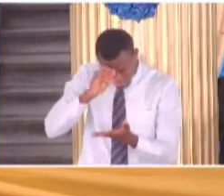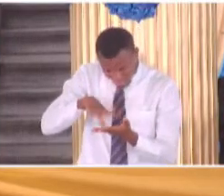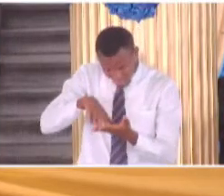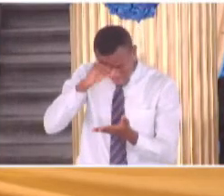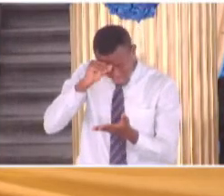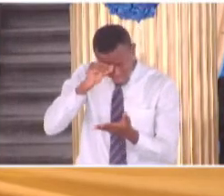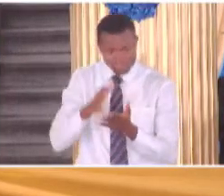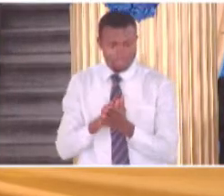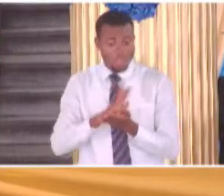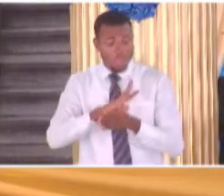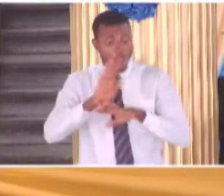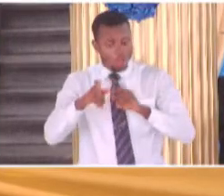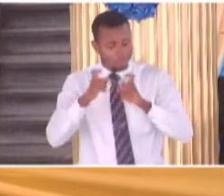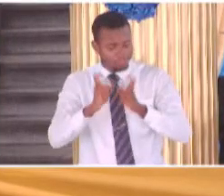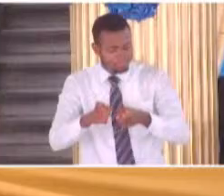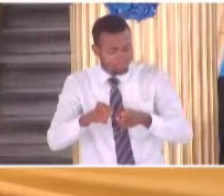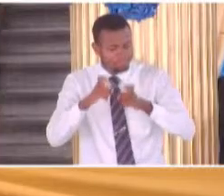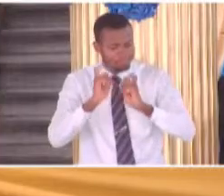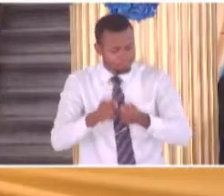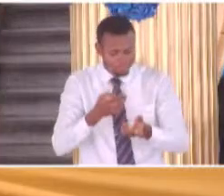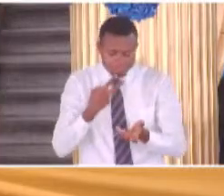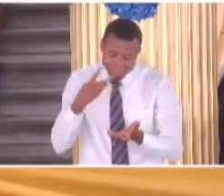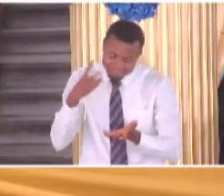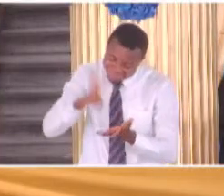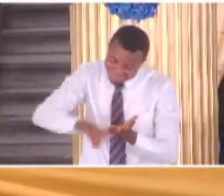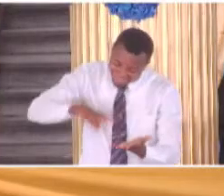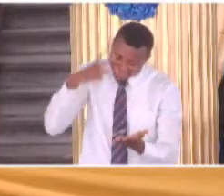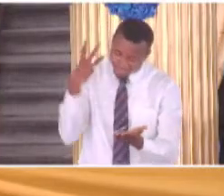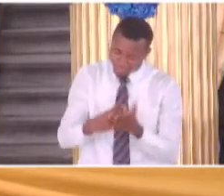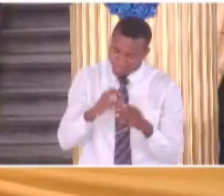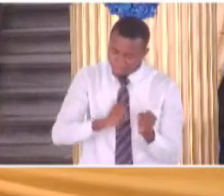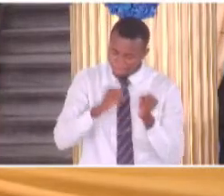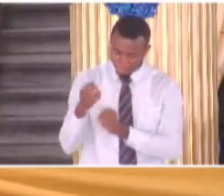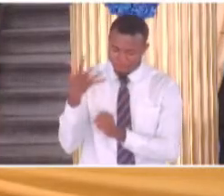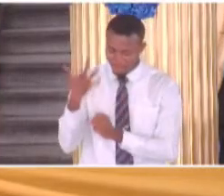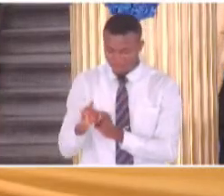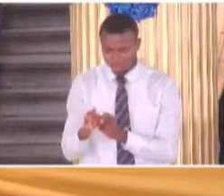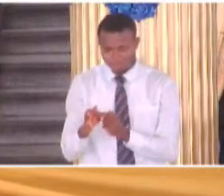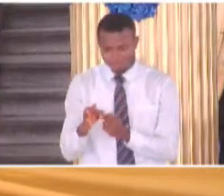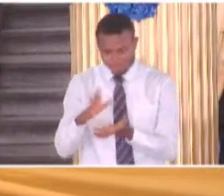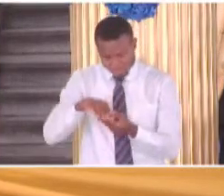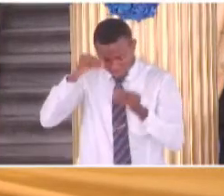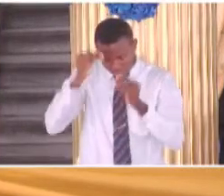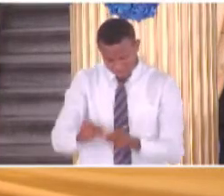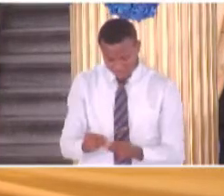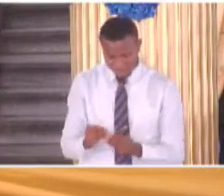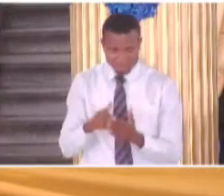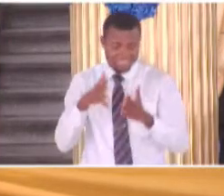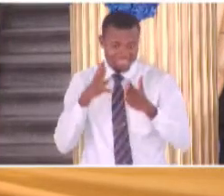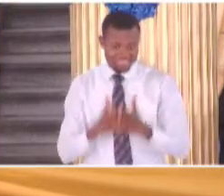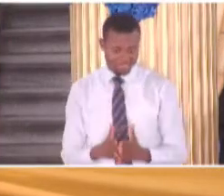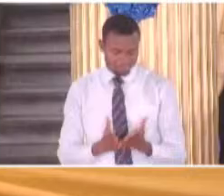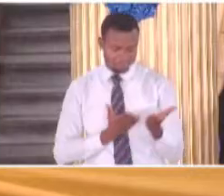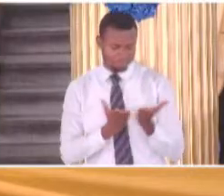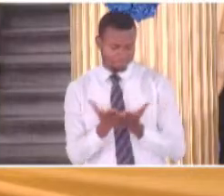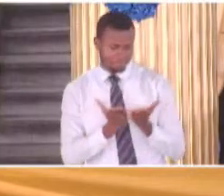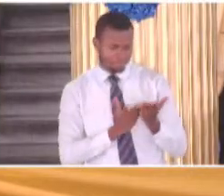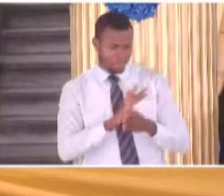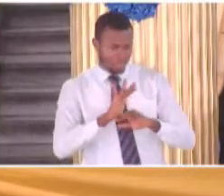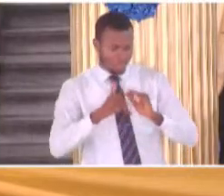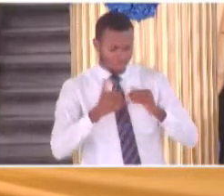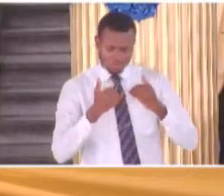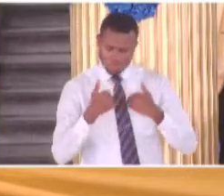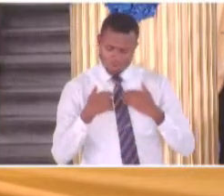This donation is a testament to the power of student leadership and collaboration in driving positive